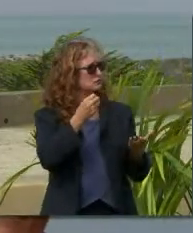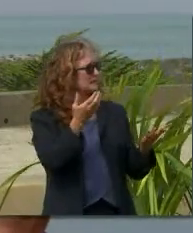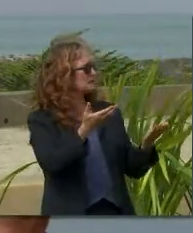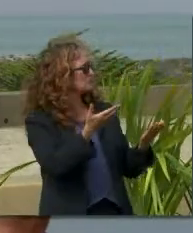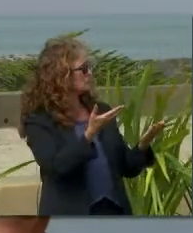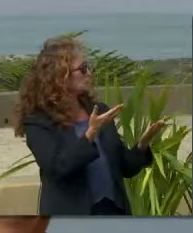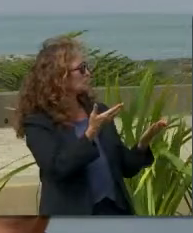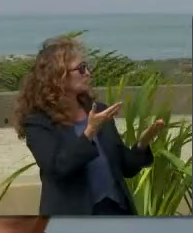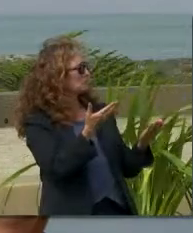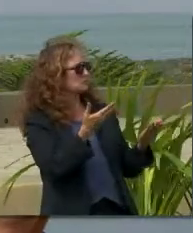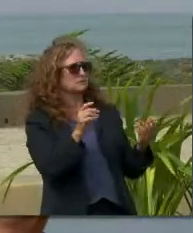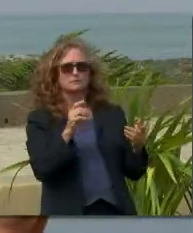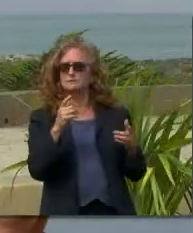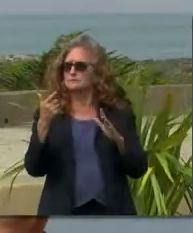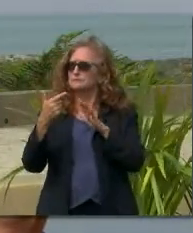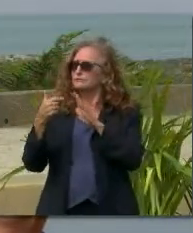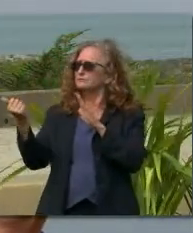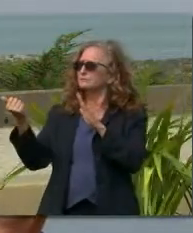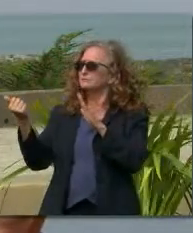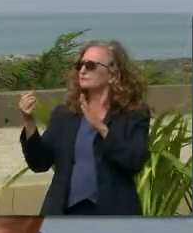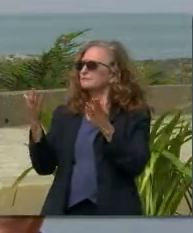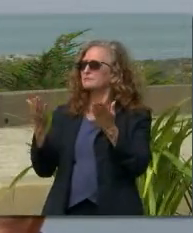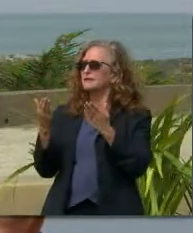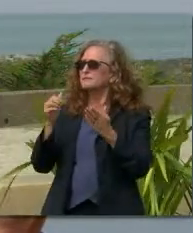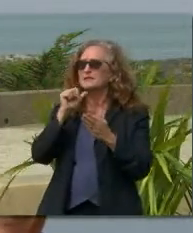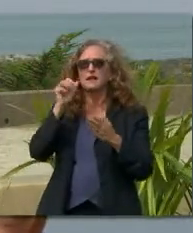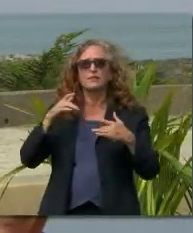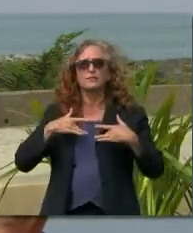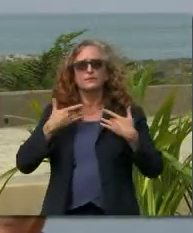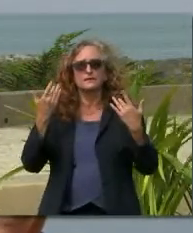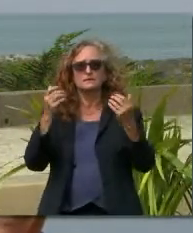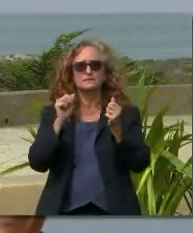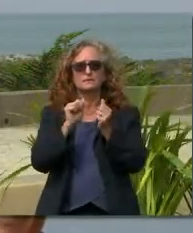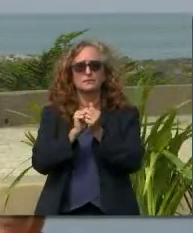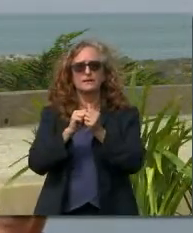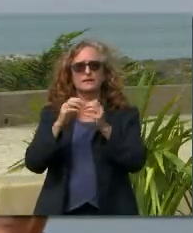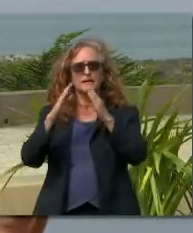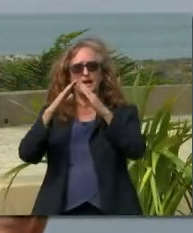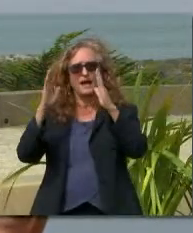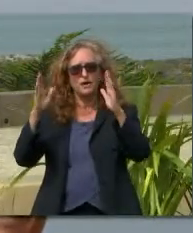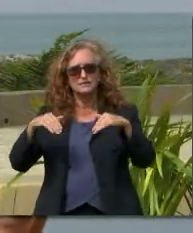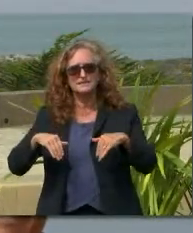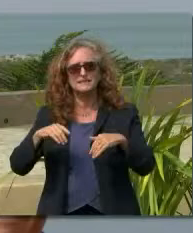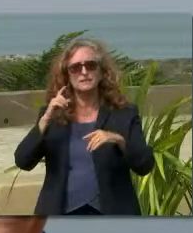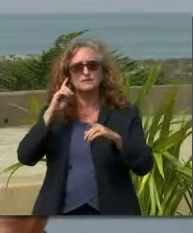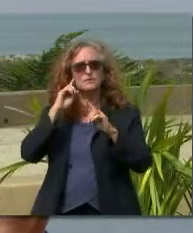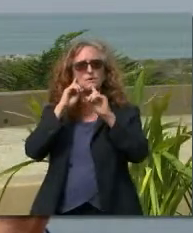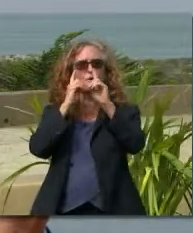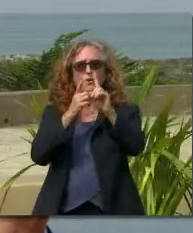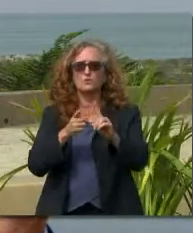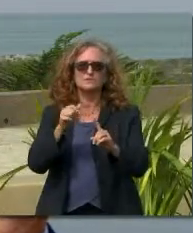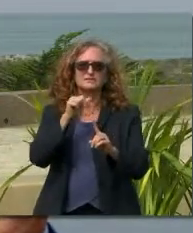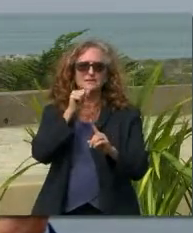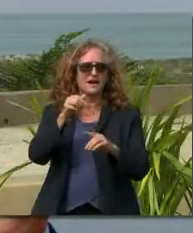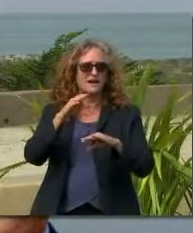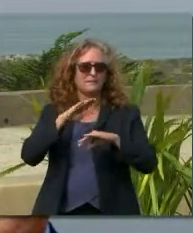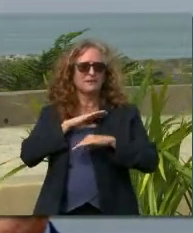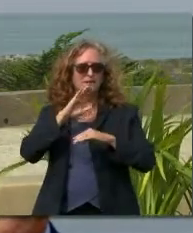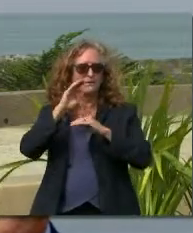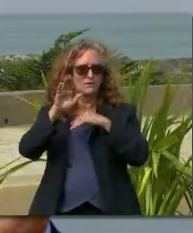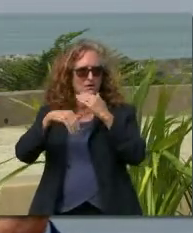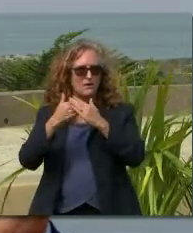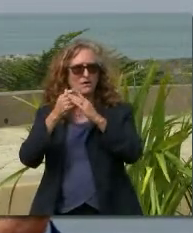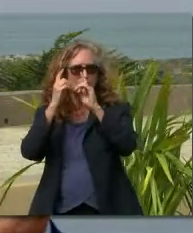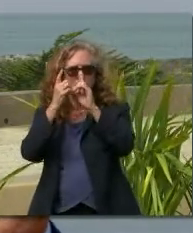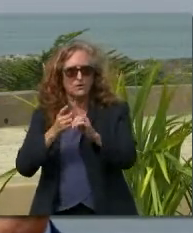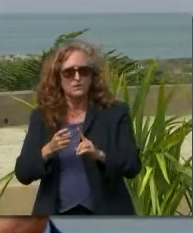May not have been so pleased around getting our housing goals met here, not only in San Francisco, but